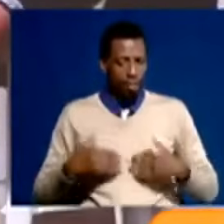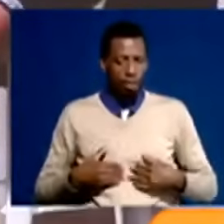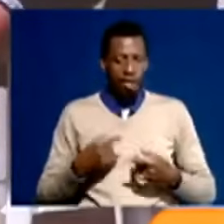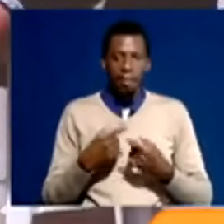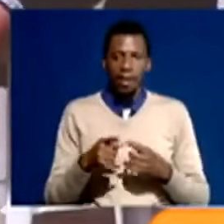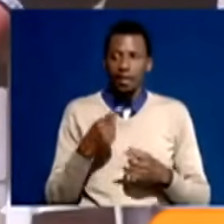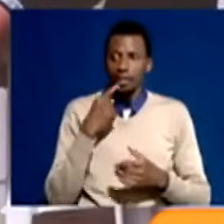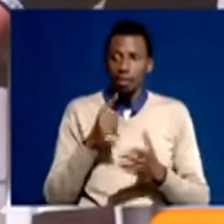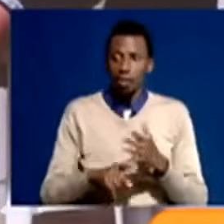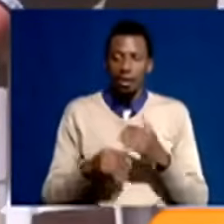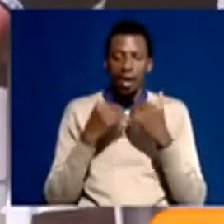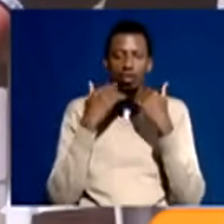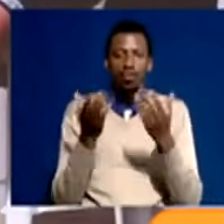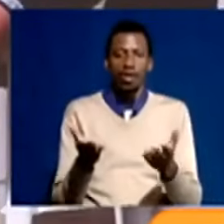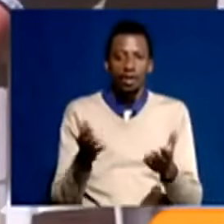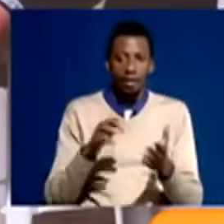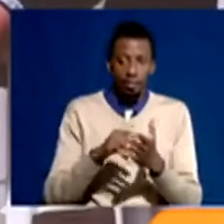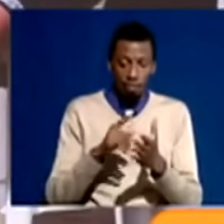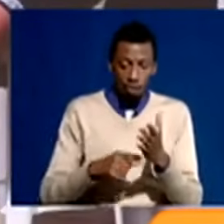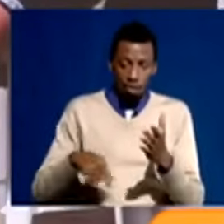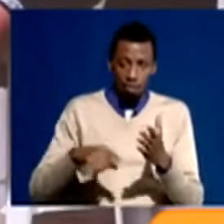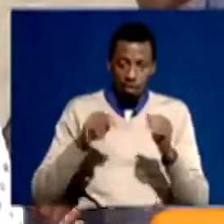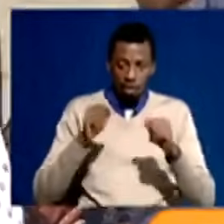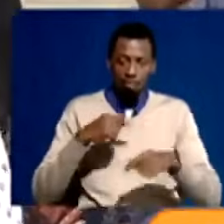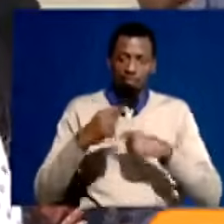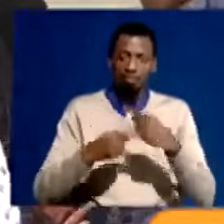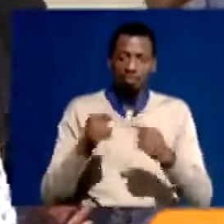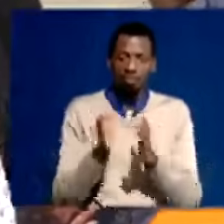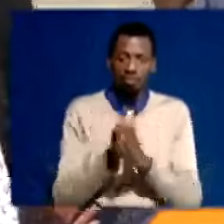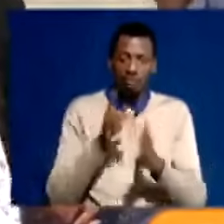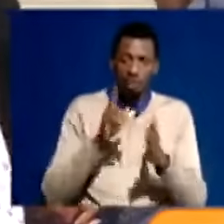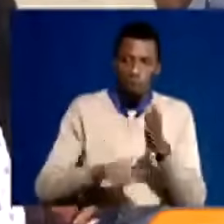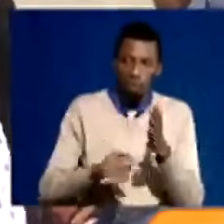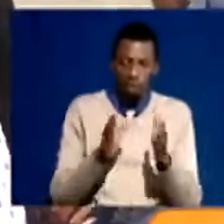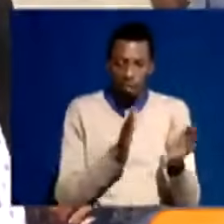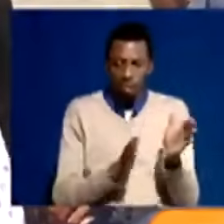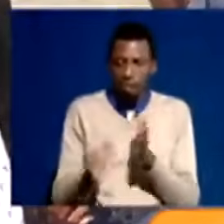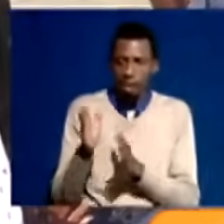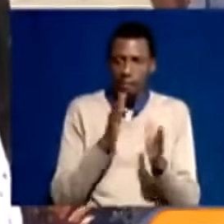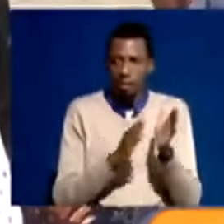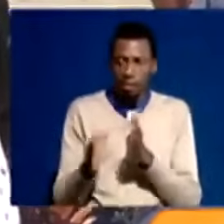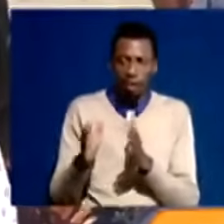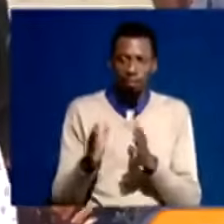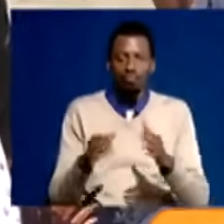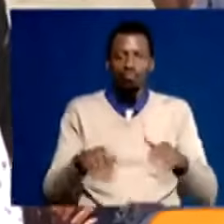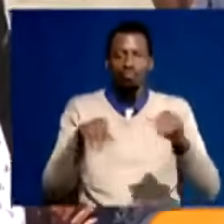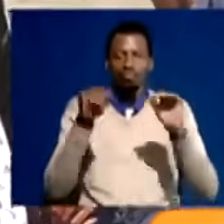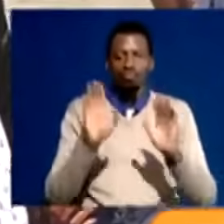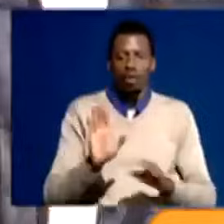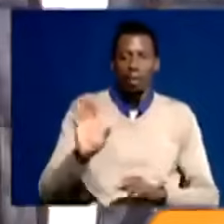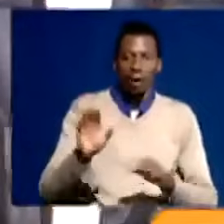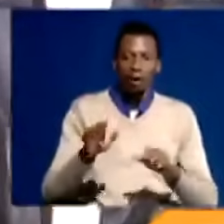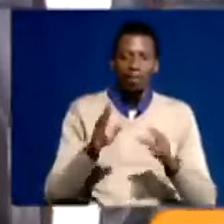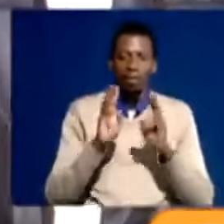nothing. Therefore, that gives us the room to proceed with our preparations to lay Laura in her peaceful